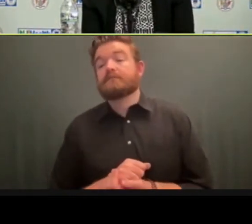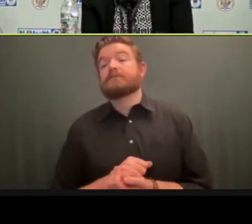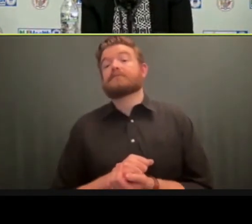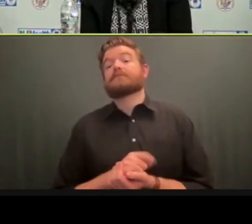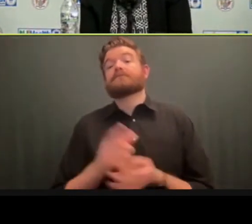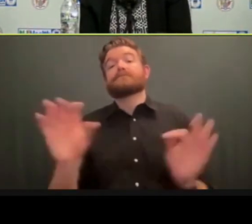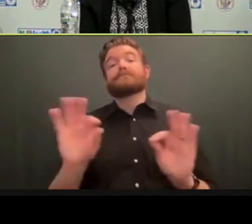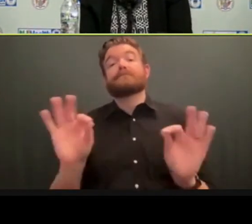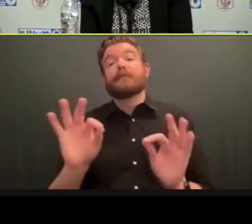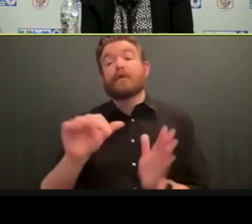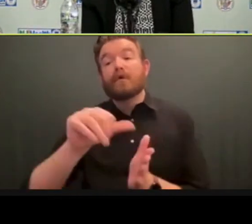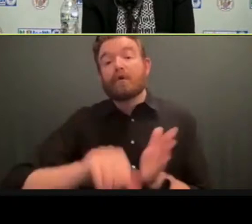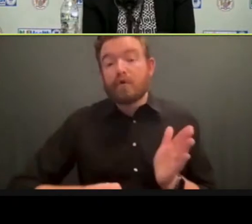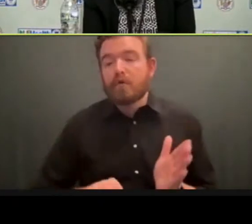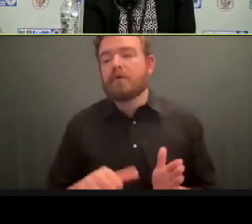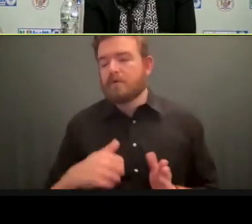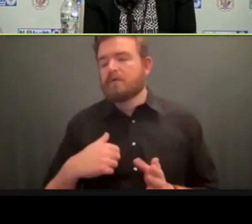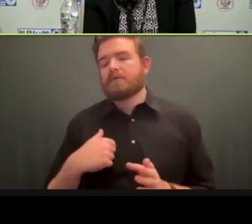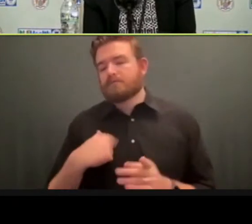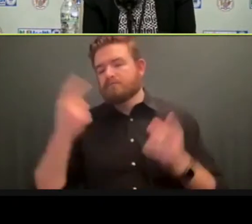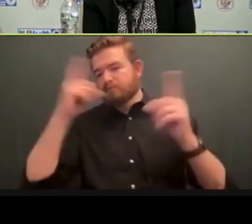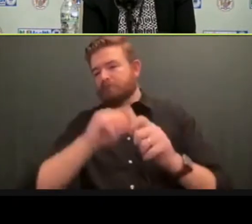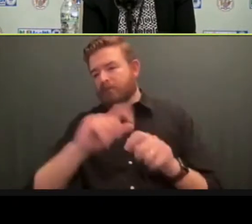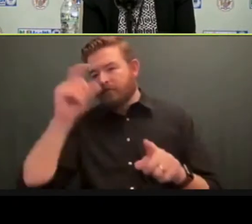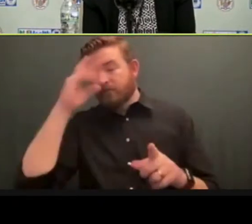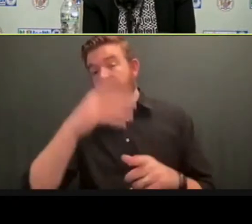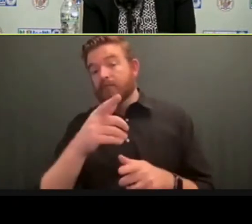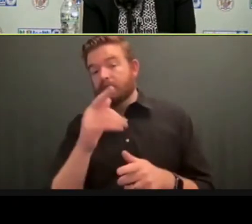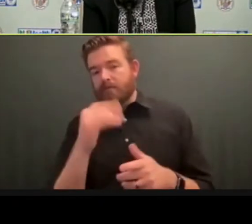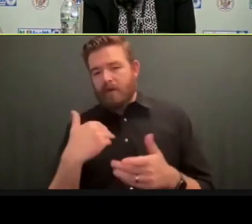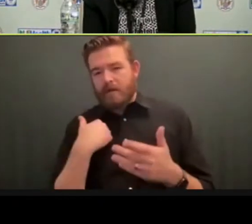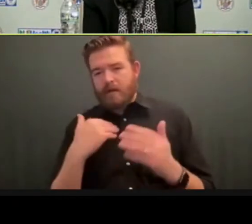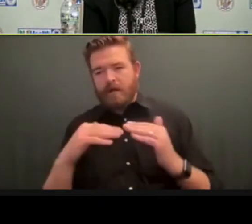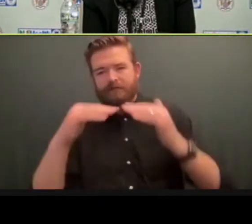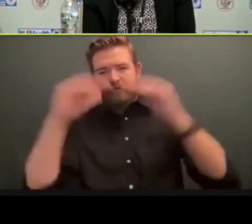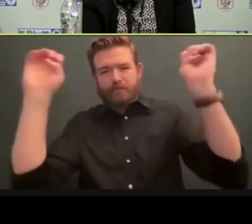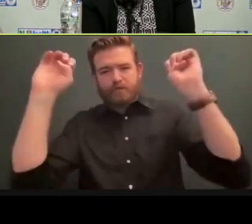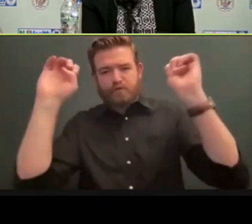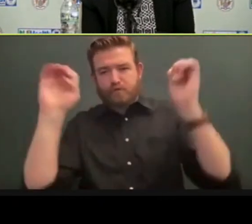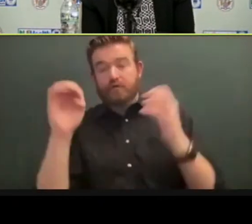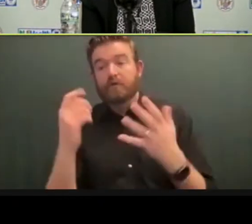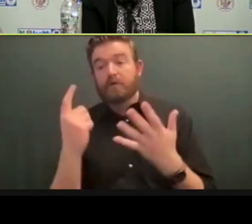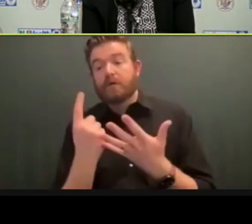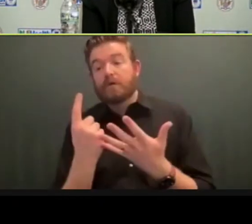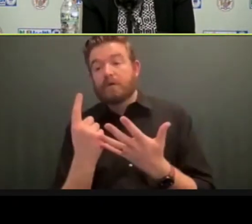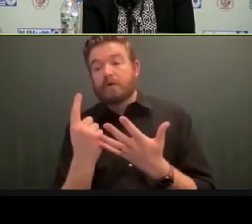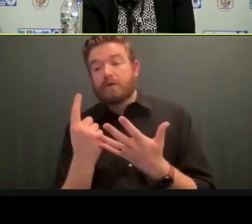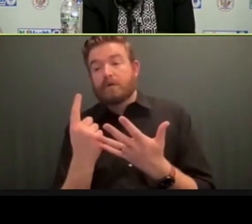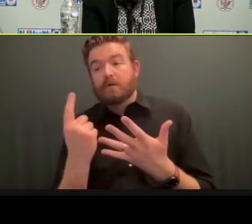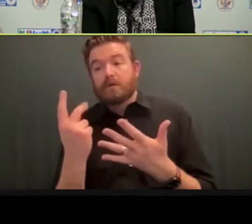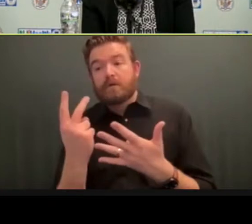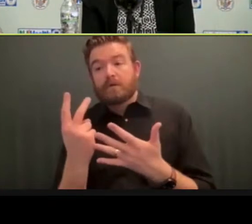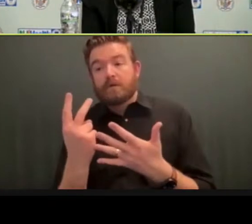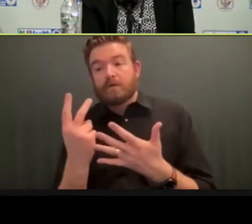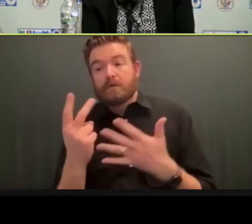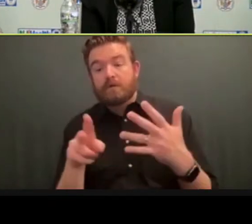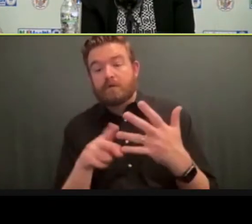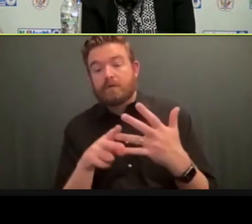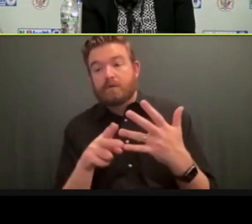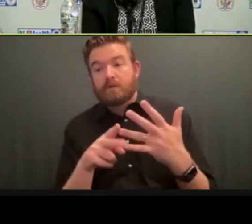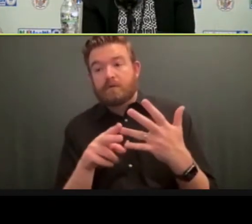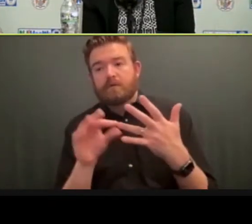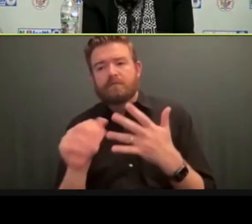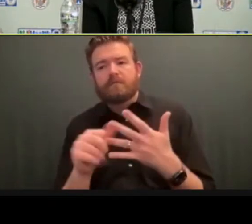through 5. Levels 1 and 2 are trauma and significant